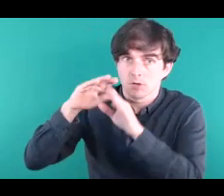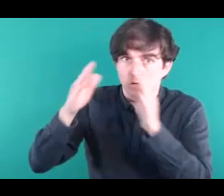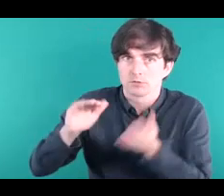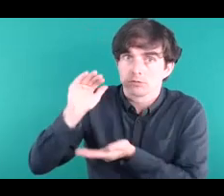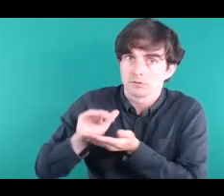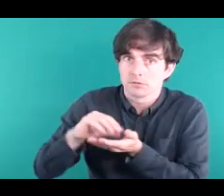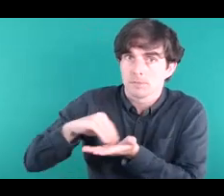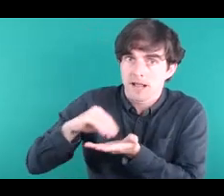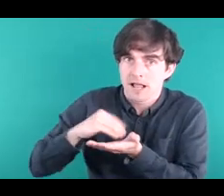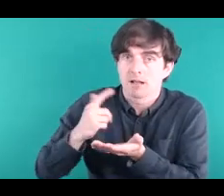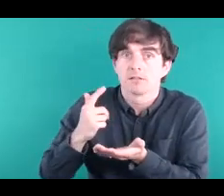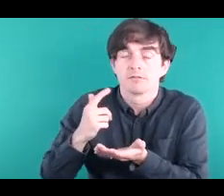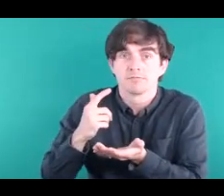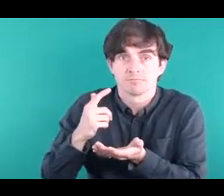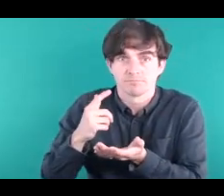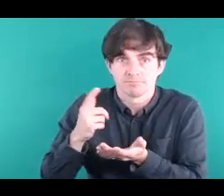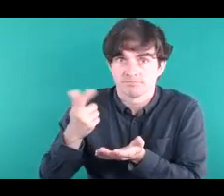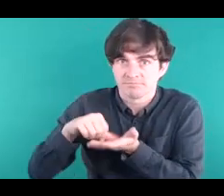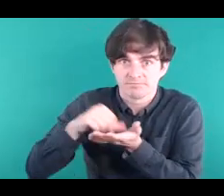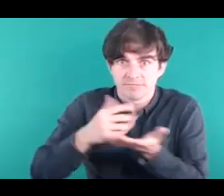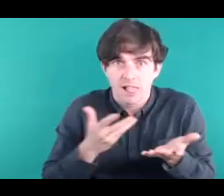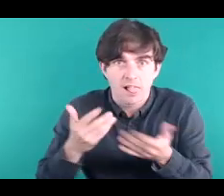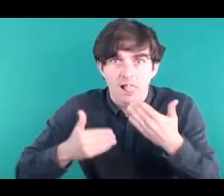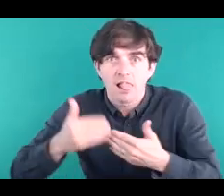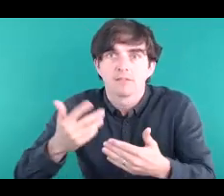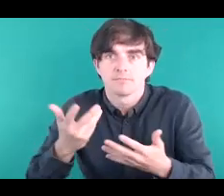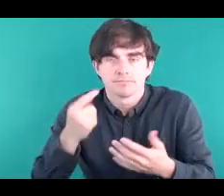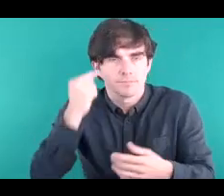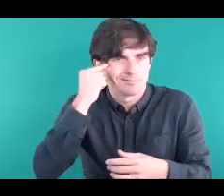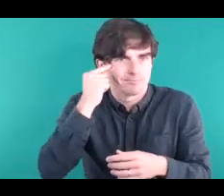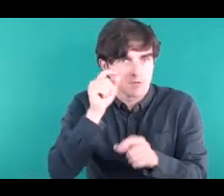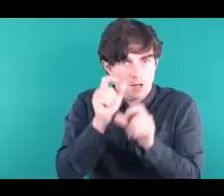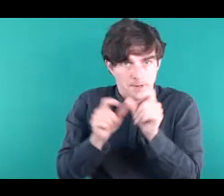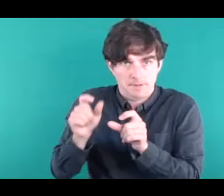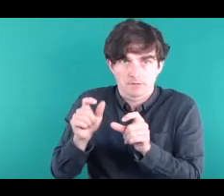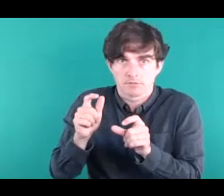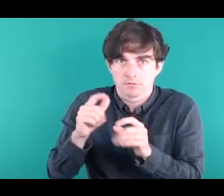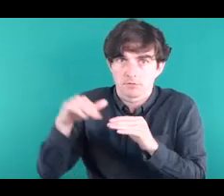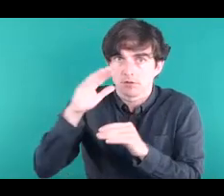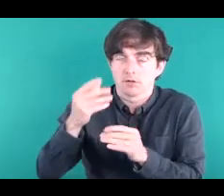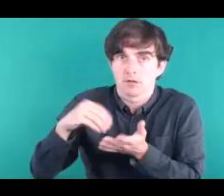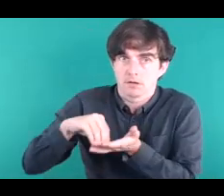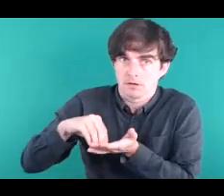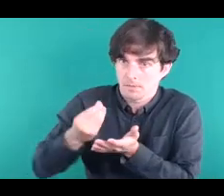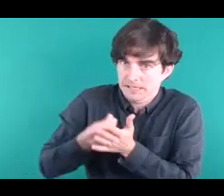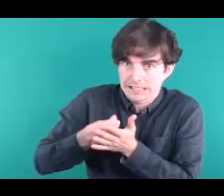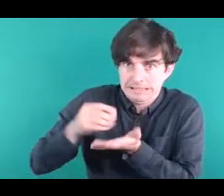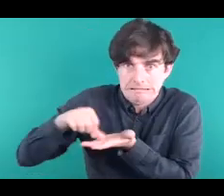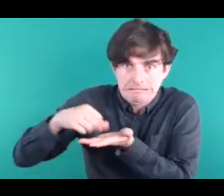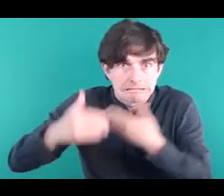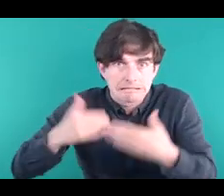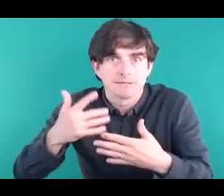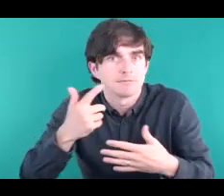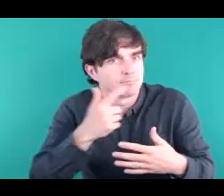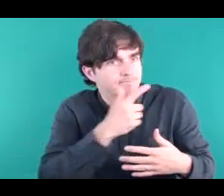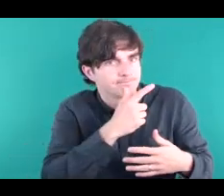social protection measures. We know, and this has come up in the previous presentations, that there's large exclusion error from